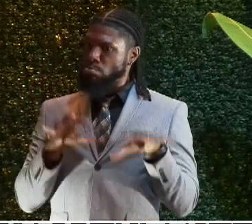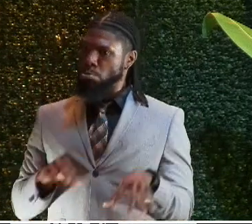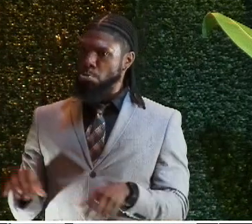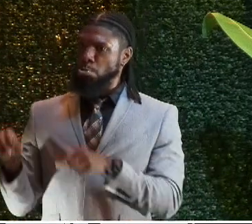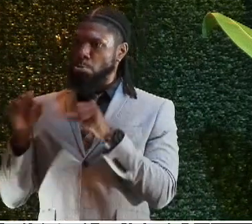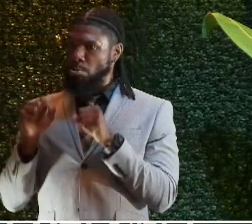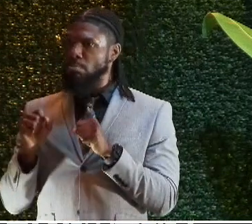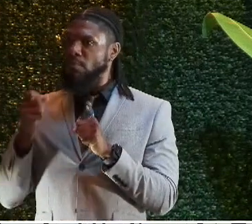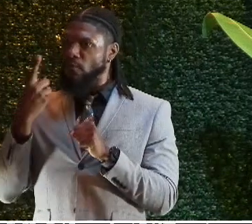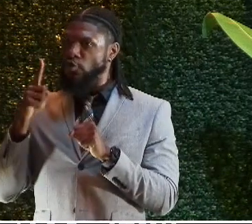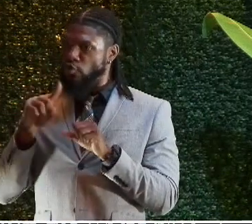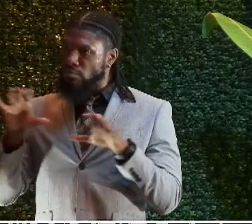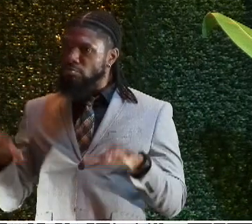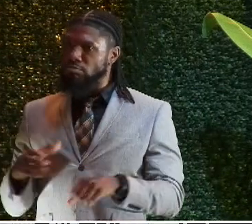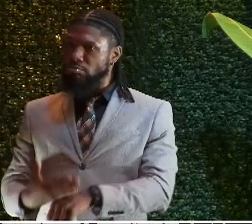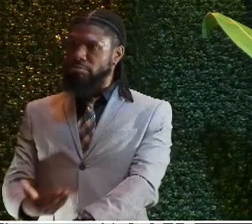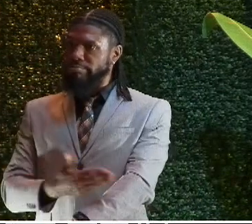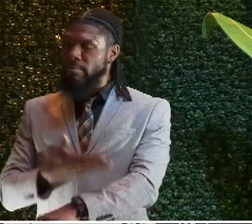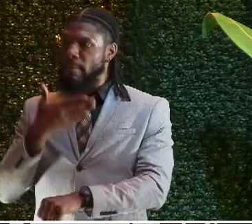to say,